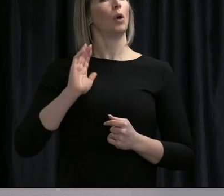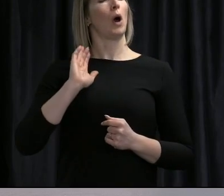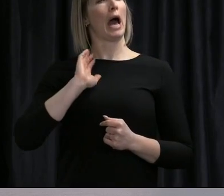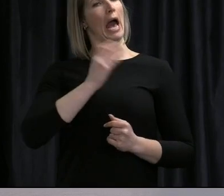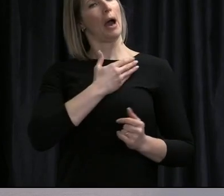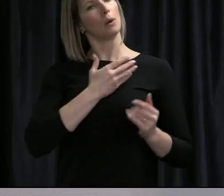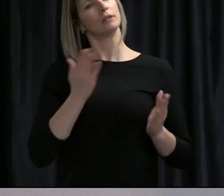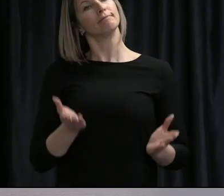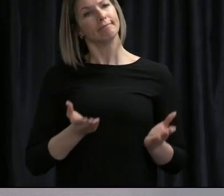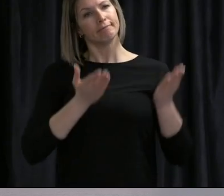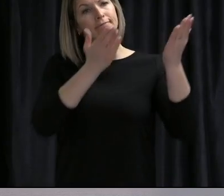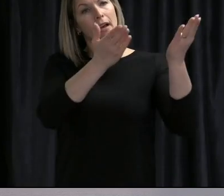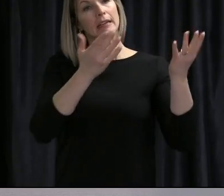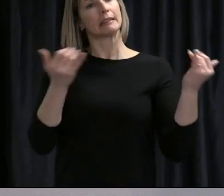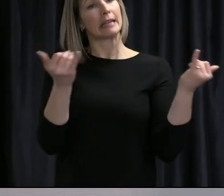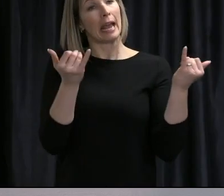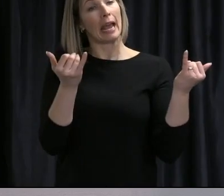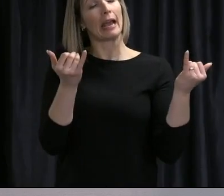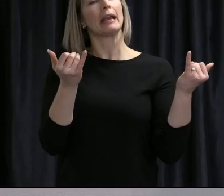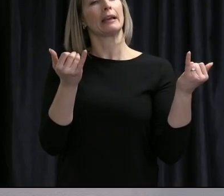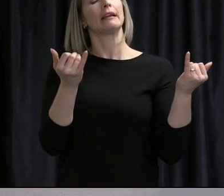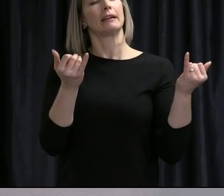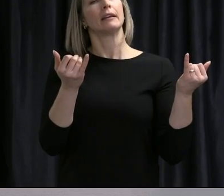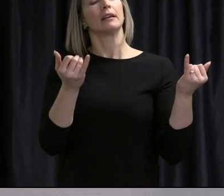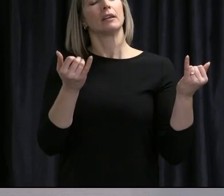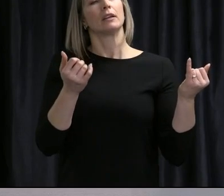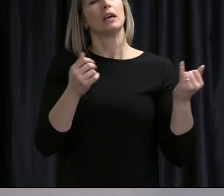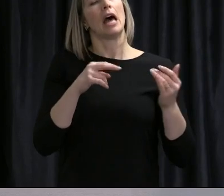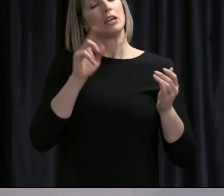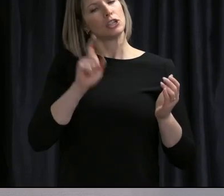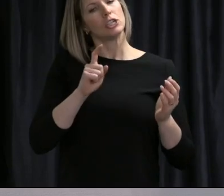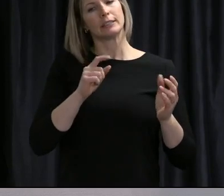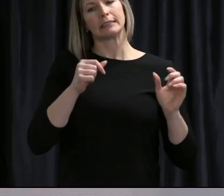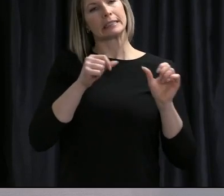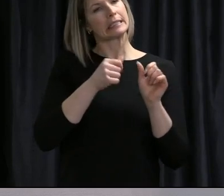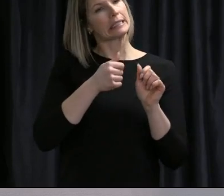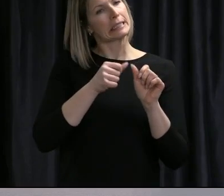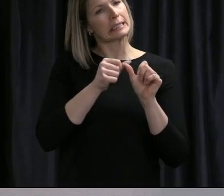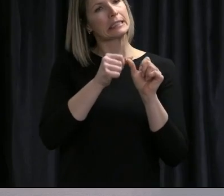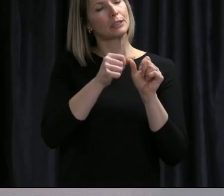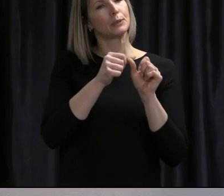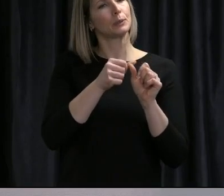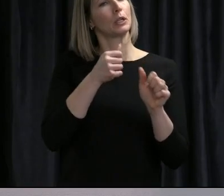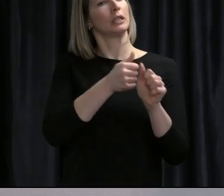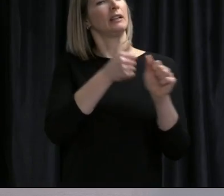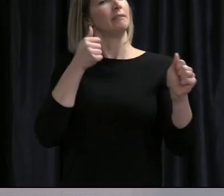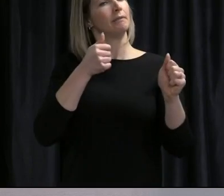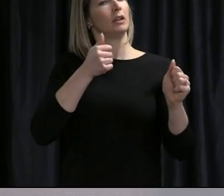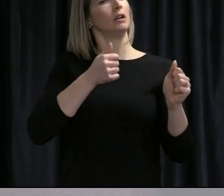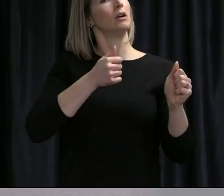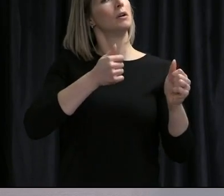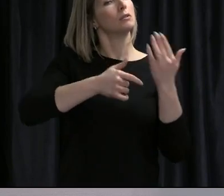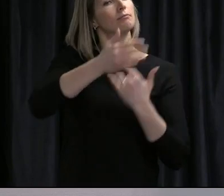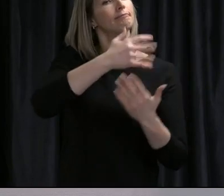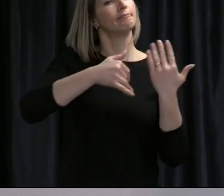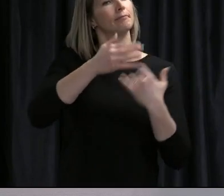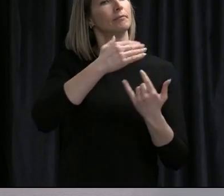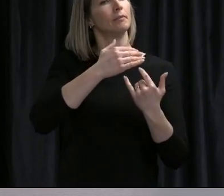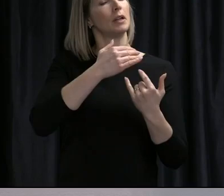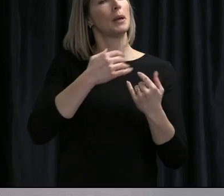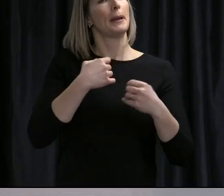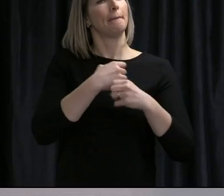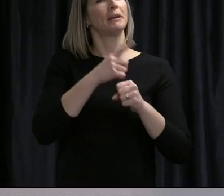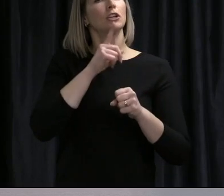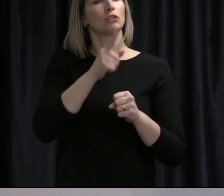and Minister Warr, but also to still focus our efforts on, as my colleague Dr. Fitzgerald says, shoe leather public